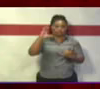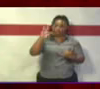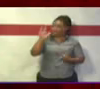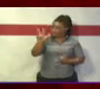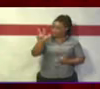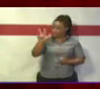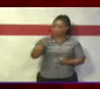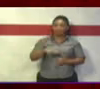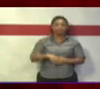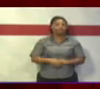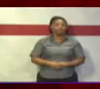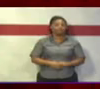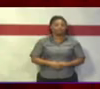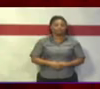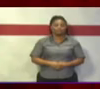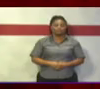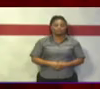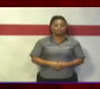morning.